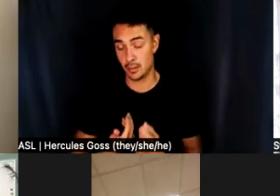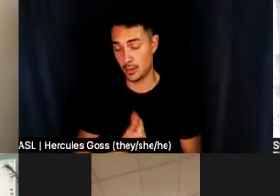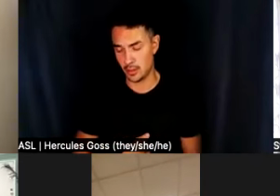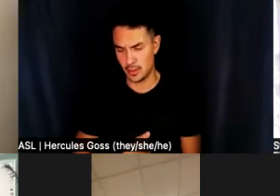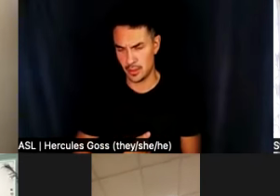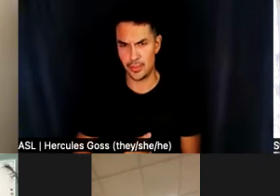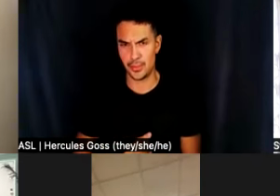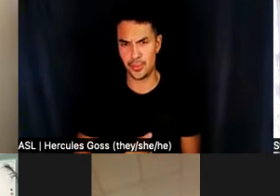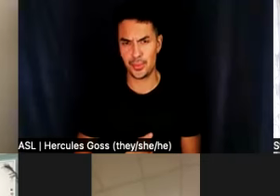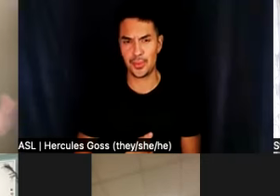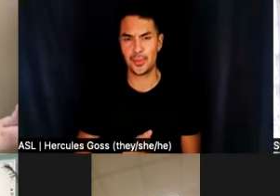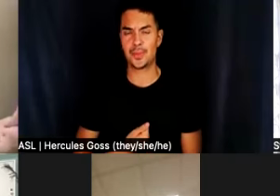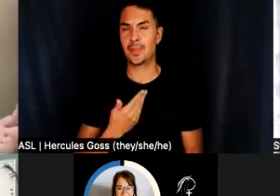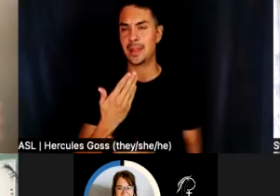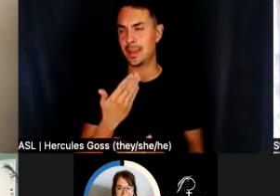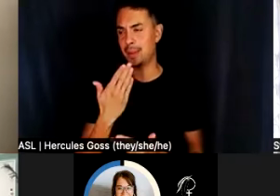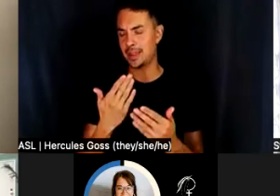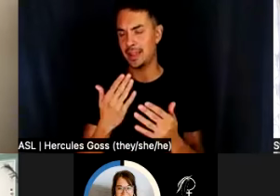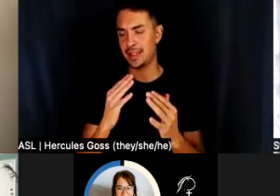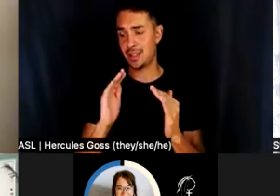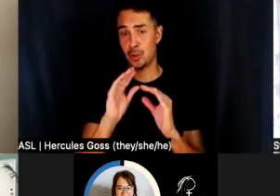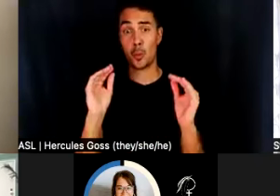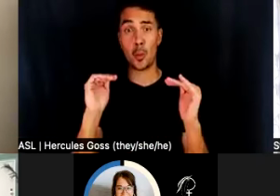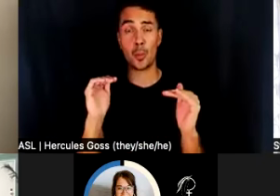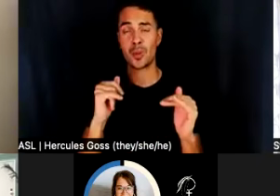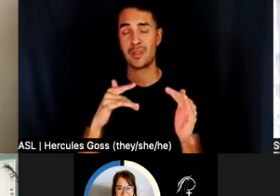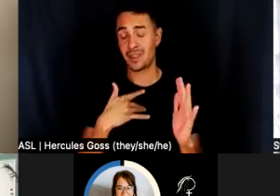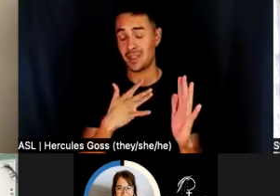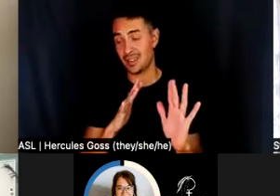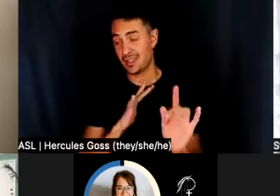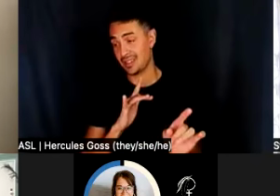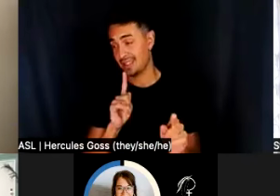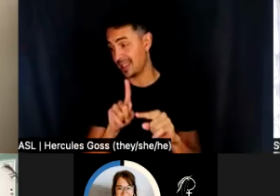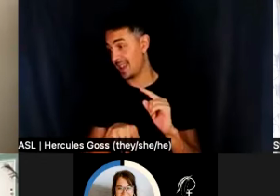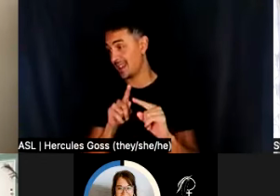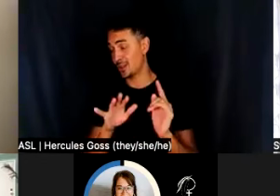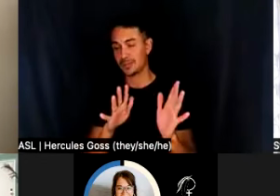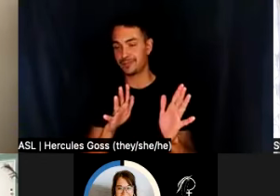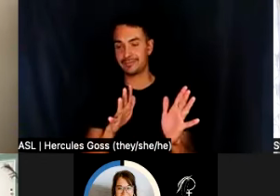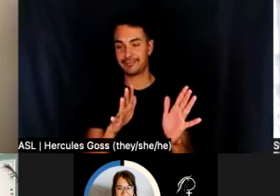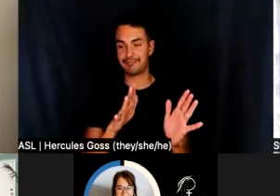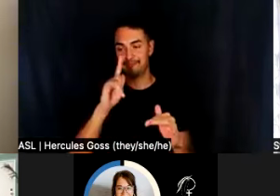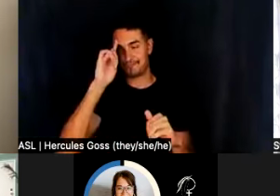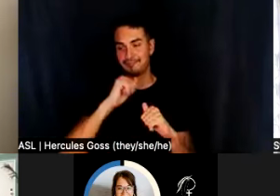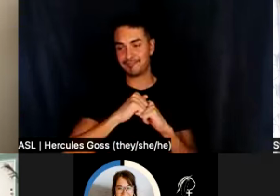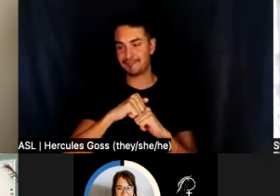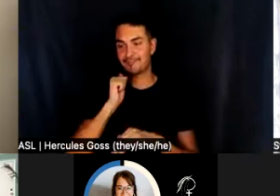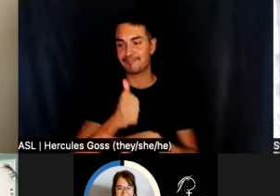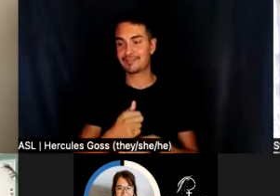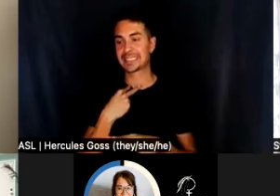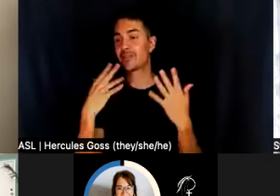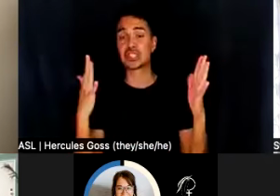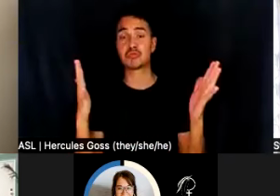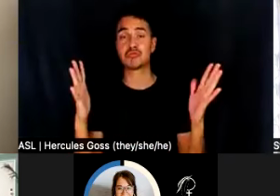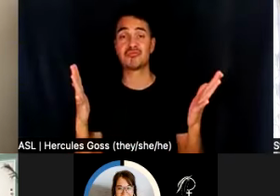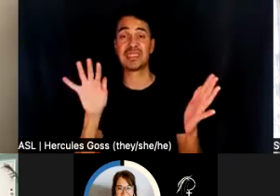like, maybe it is hopeless, or, maybe this is just how it's always going to be, or,